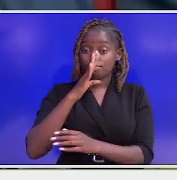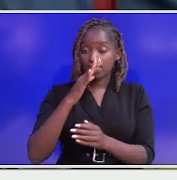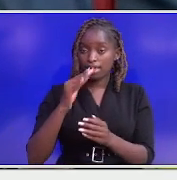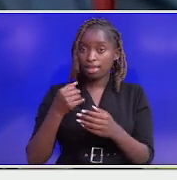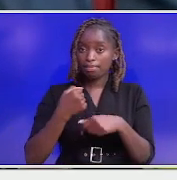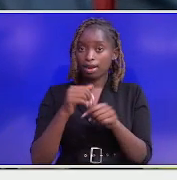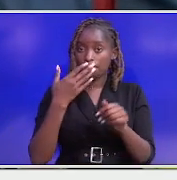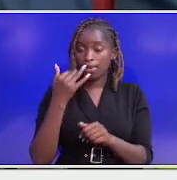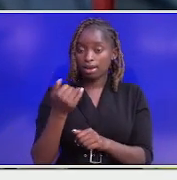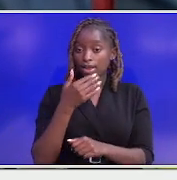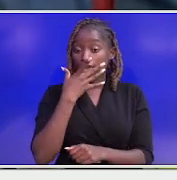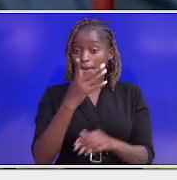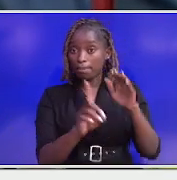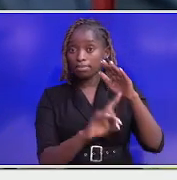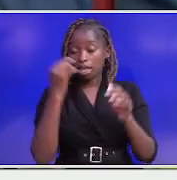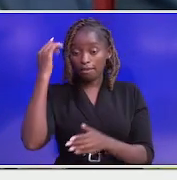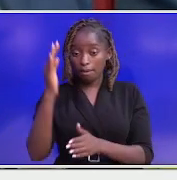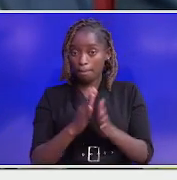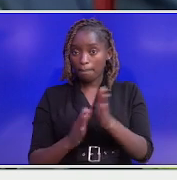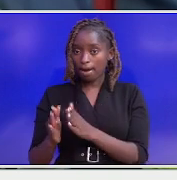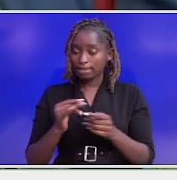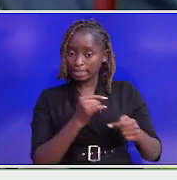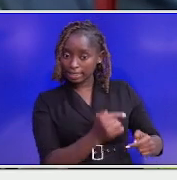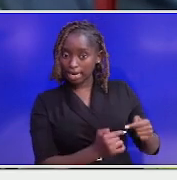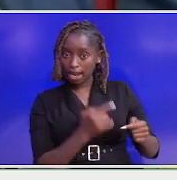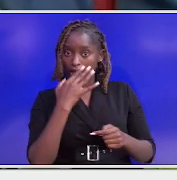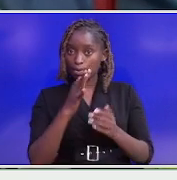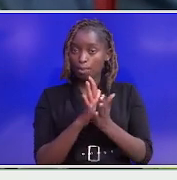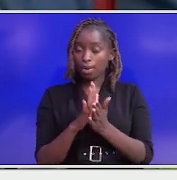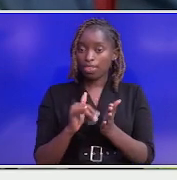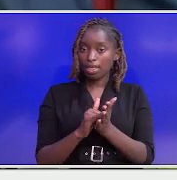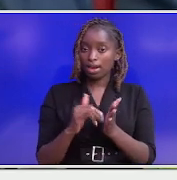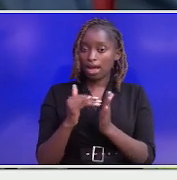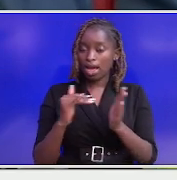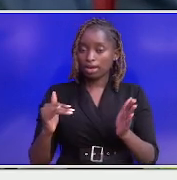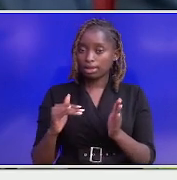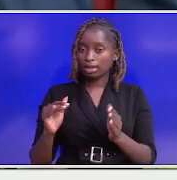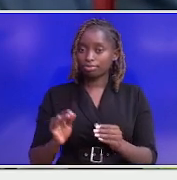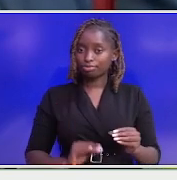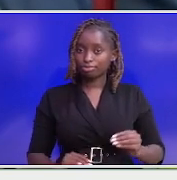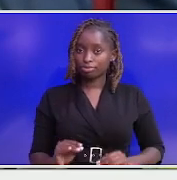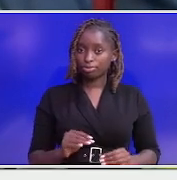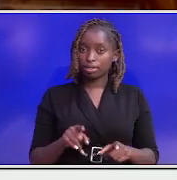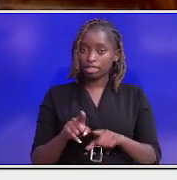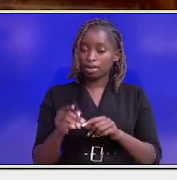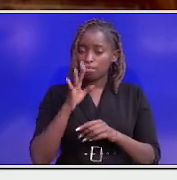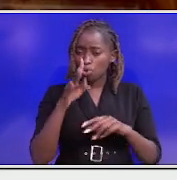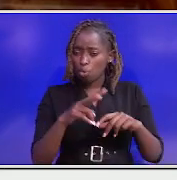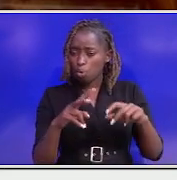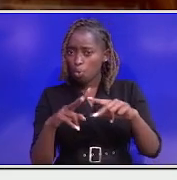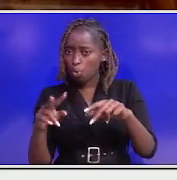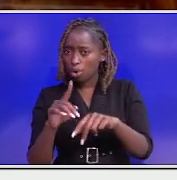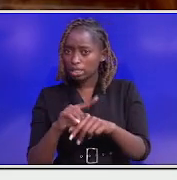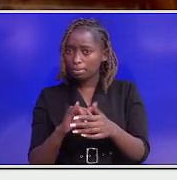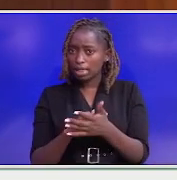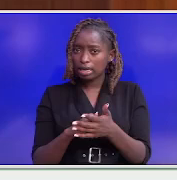Minister for Planning, his latest troubles with the Ethics and Anti-Corruption Commission also featured during the vetting. You already